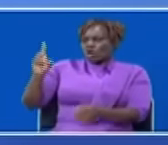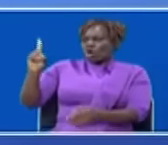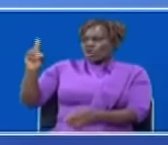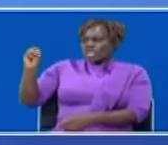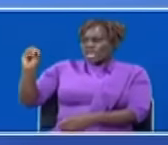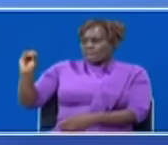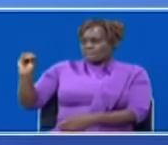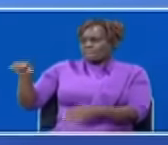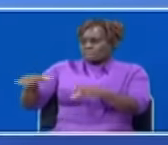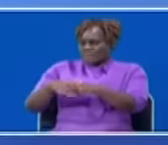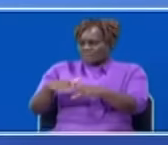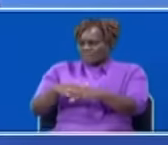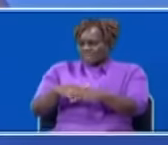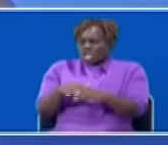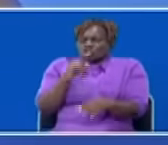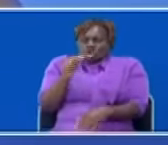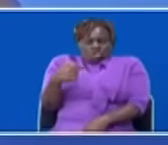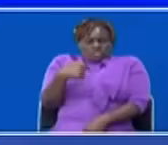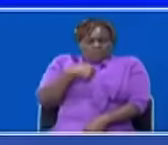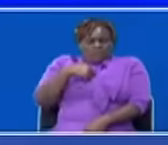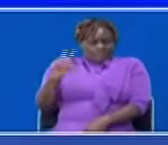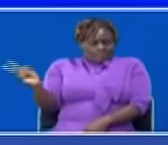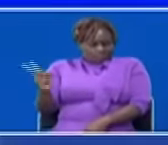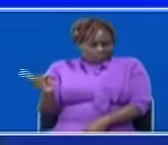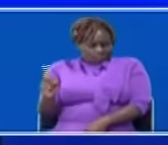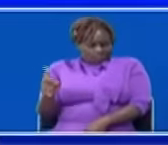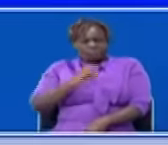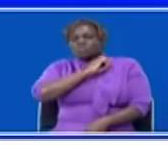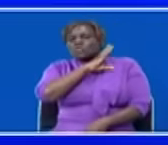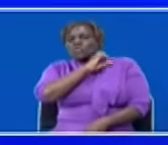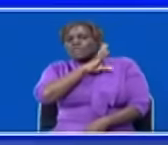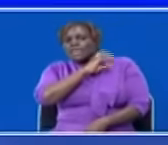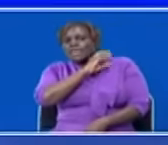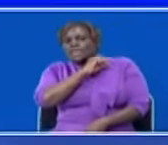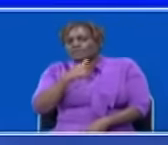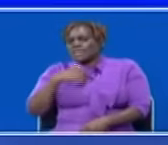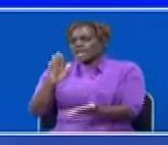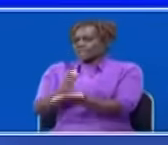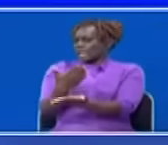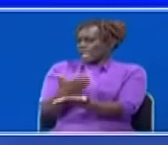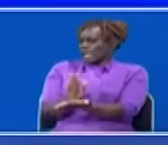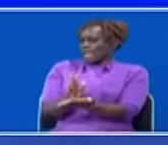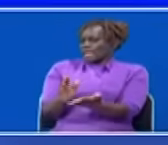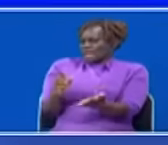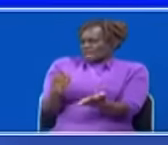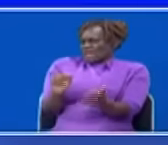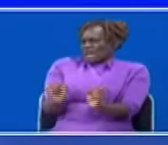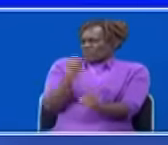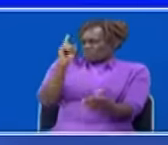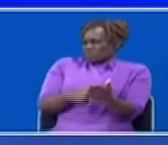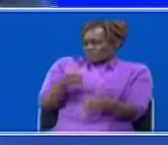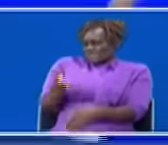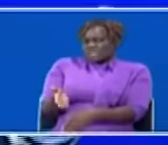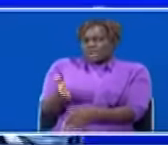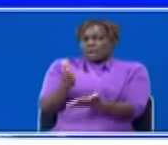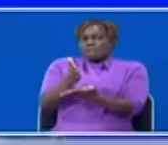position of Ababu as a person. And it is the sentiments in that statement are sentiments that I share, because I signed that statement yeah.